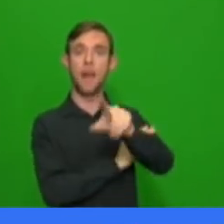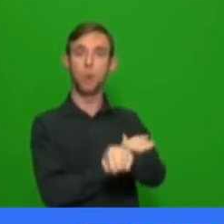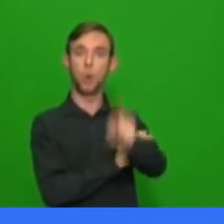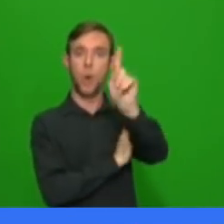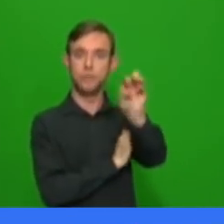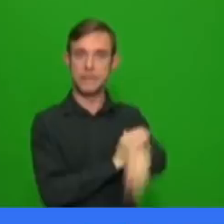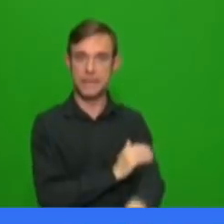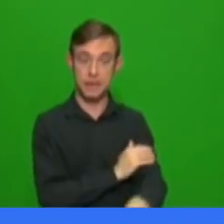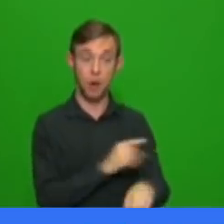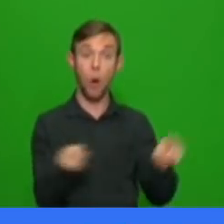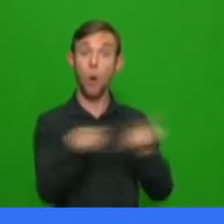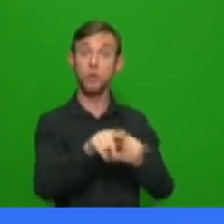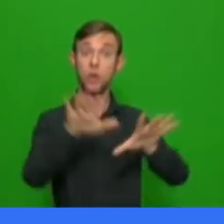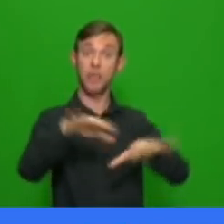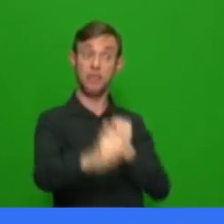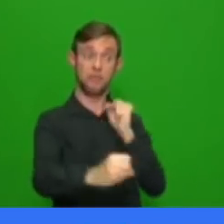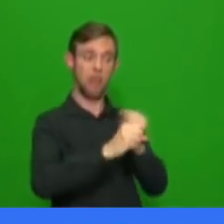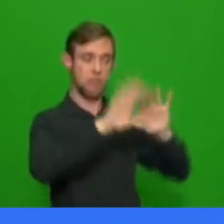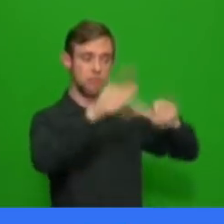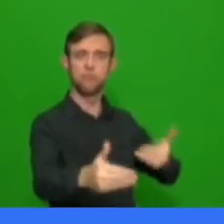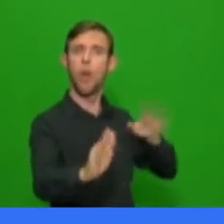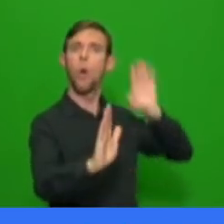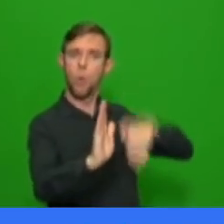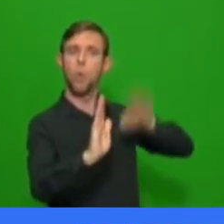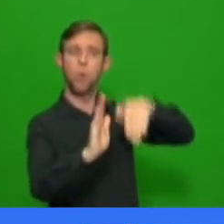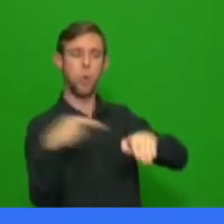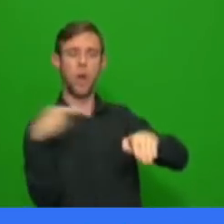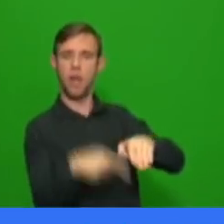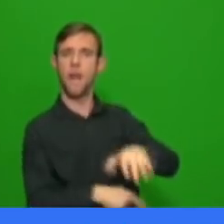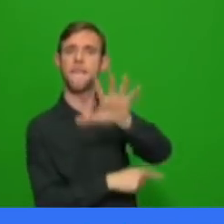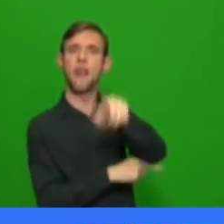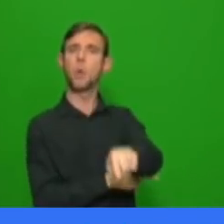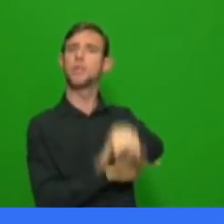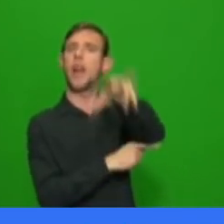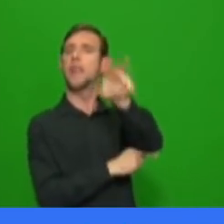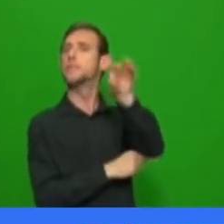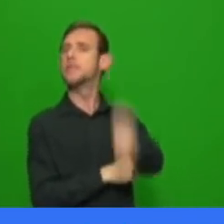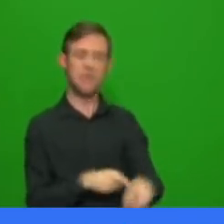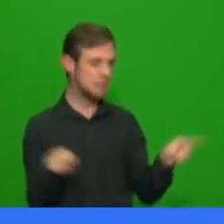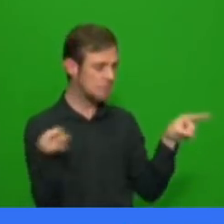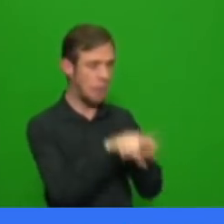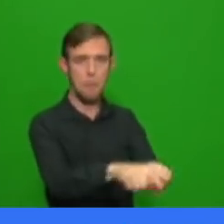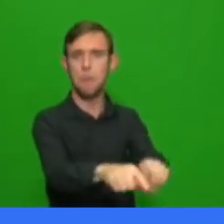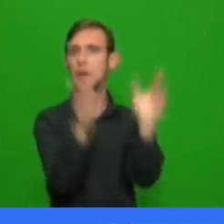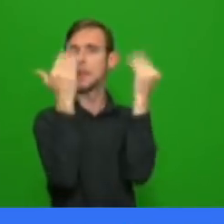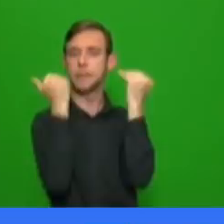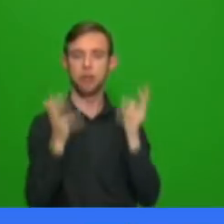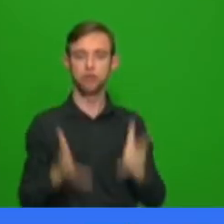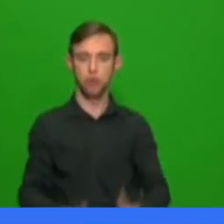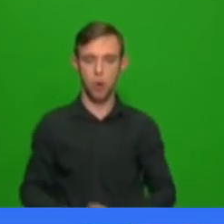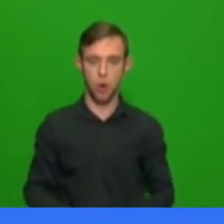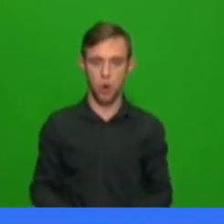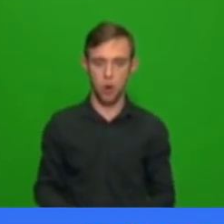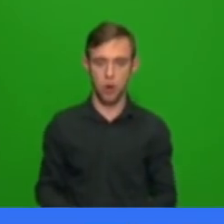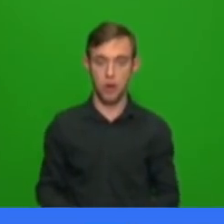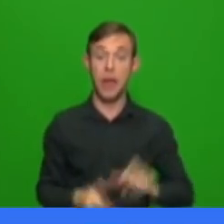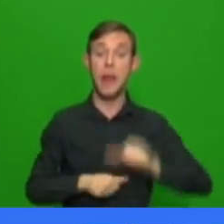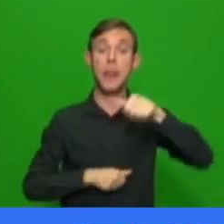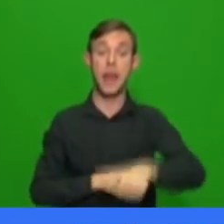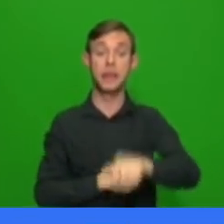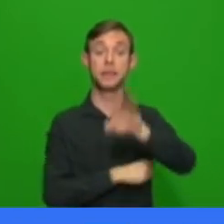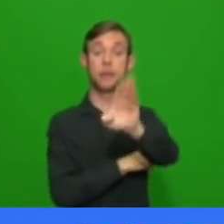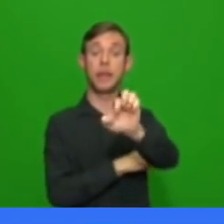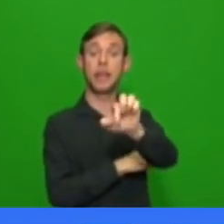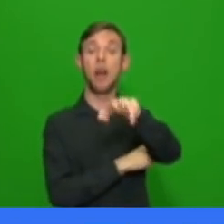10-year break-even rates were unchanged at 5.8%. The next BER